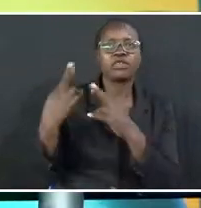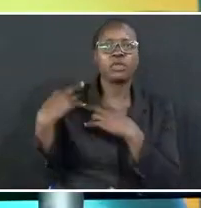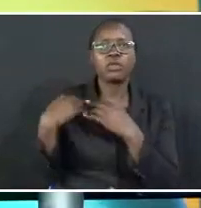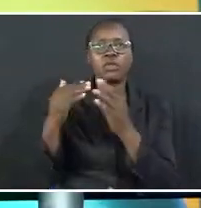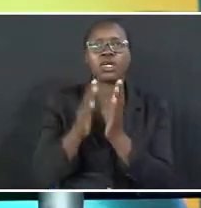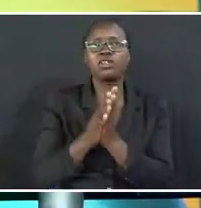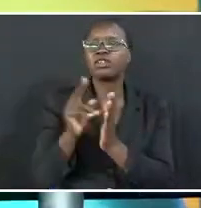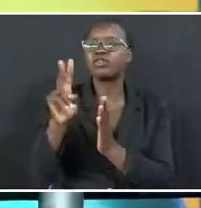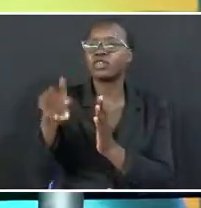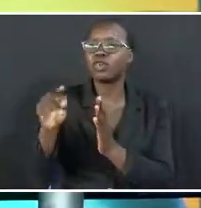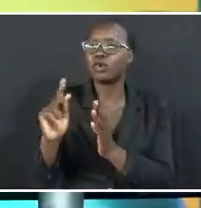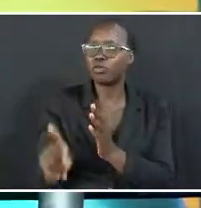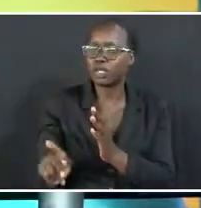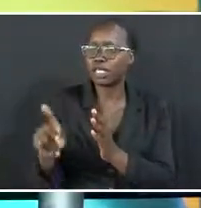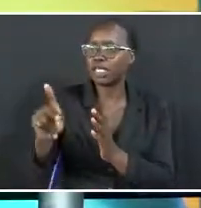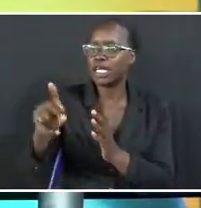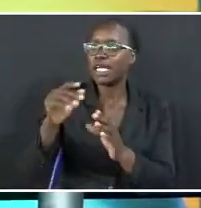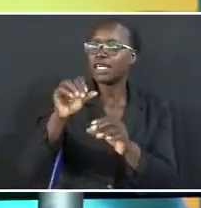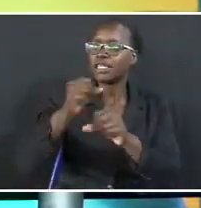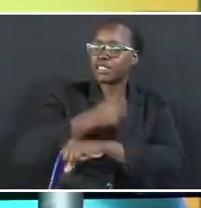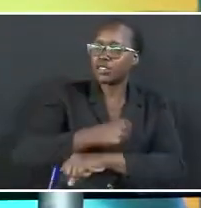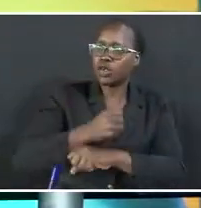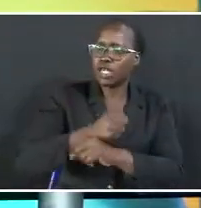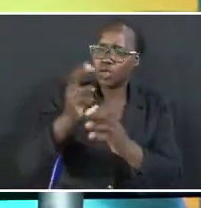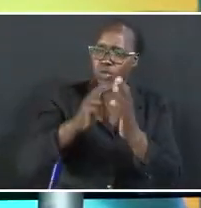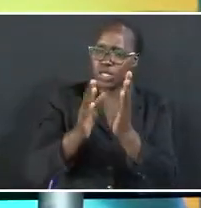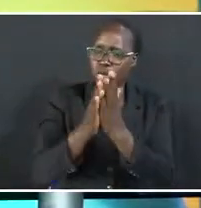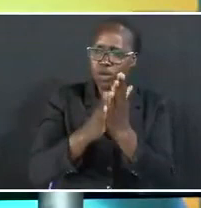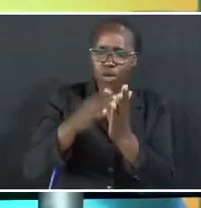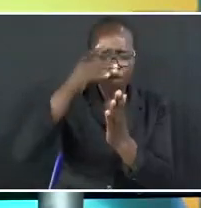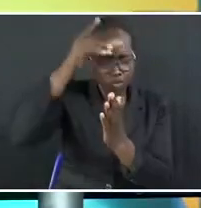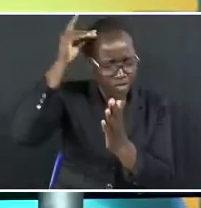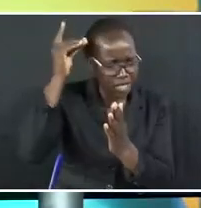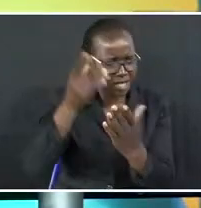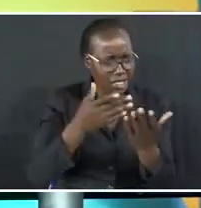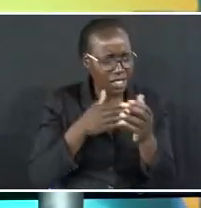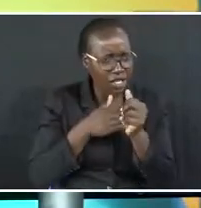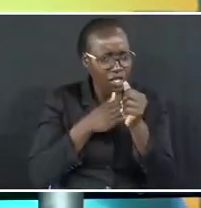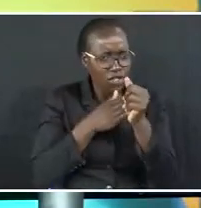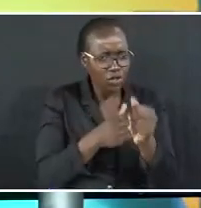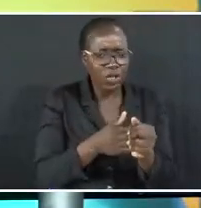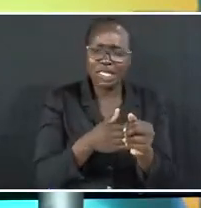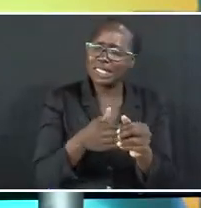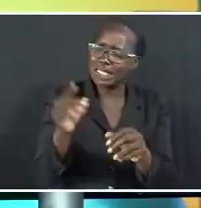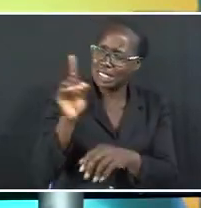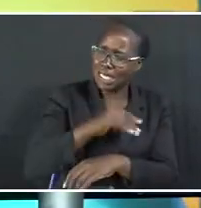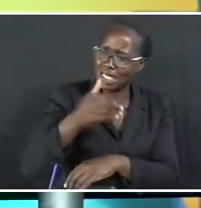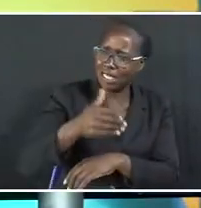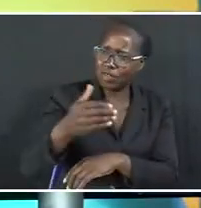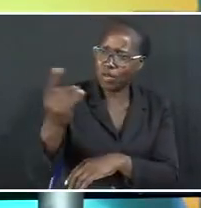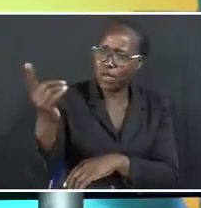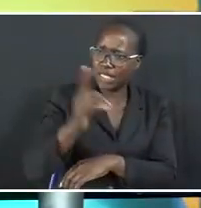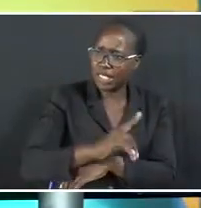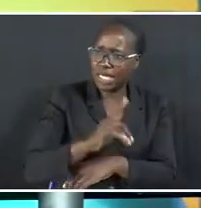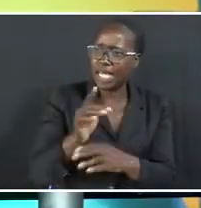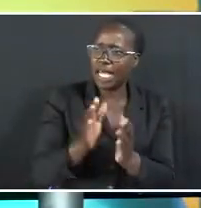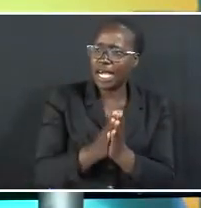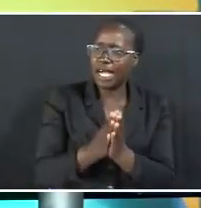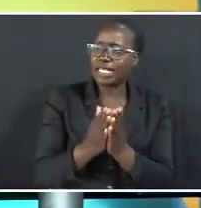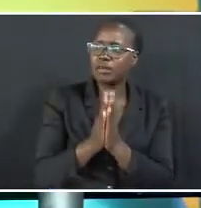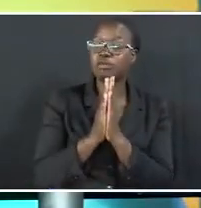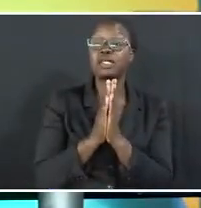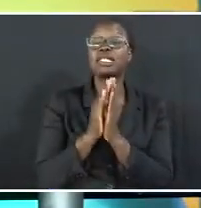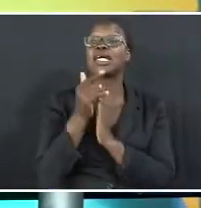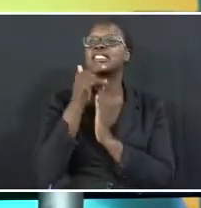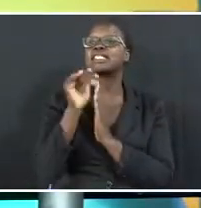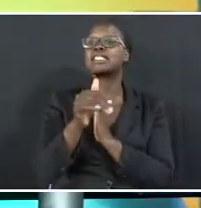at school, and we used to go through the book of Daniel, and Bob used to guide us every day. And one day he came and he prayed and